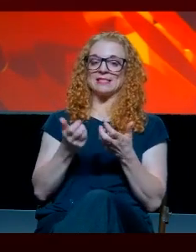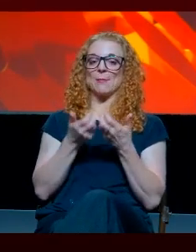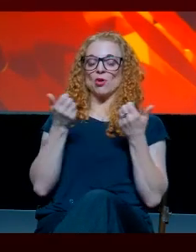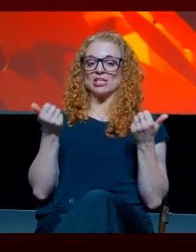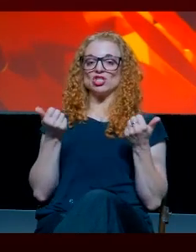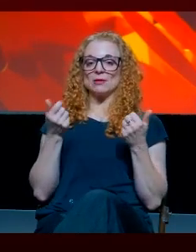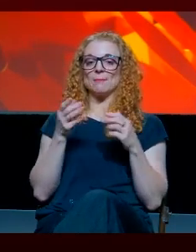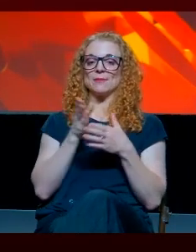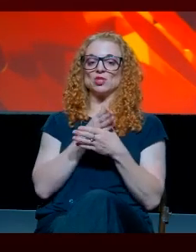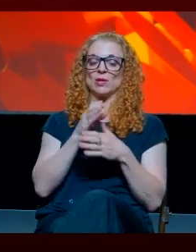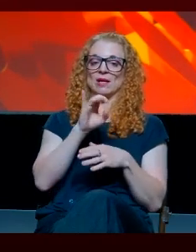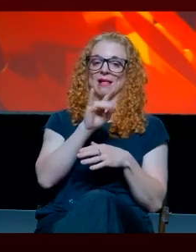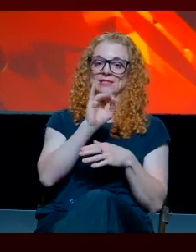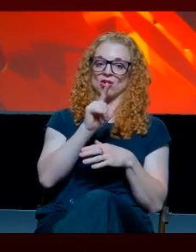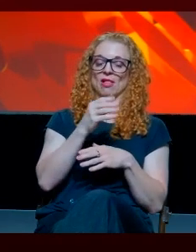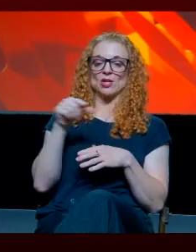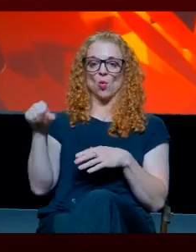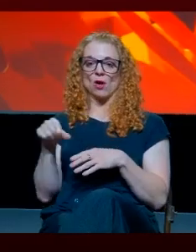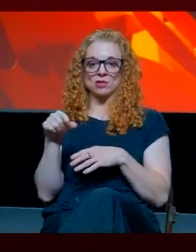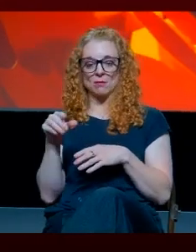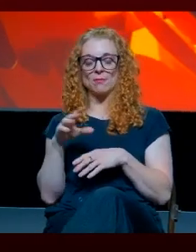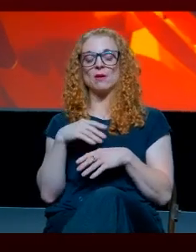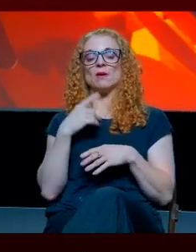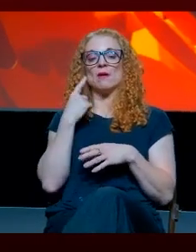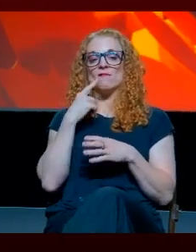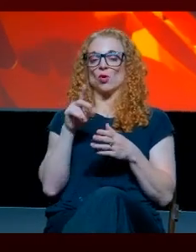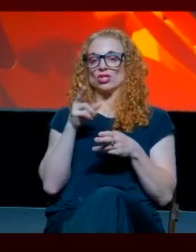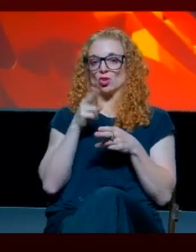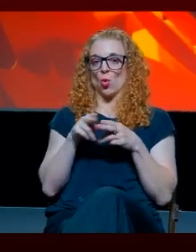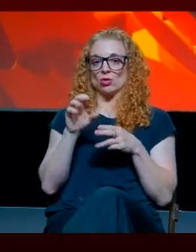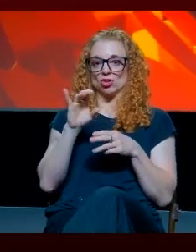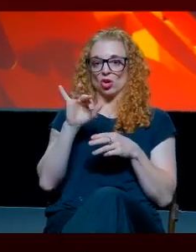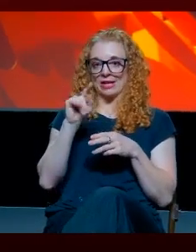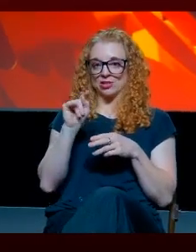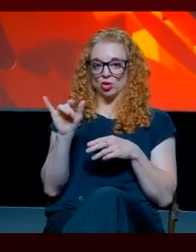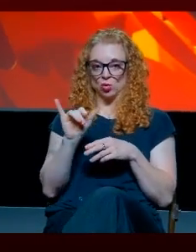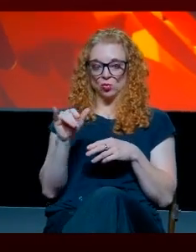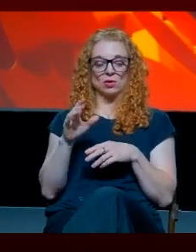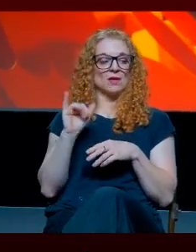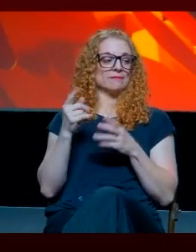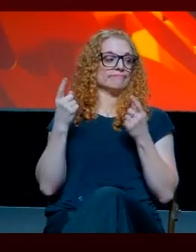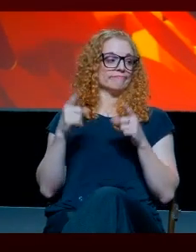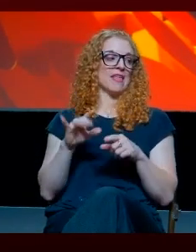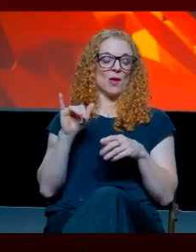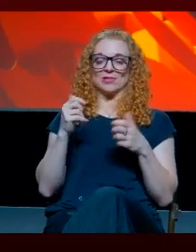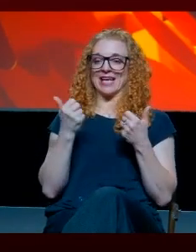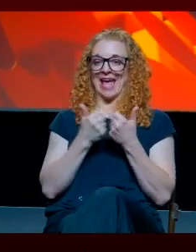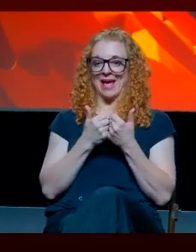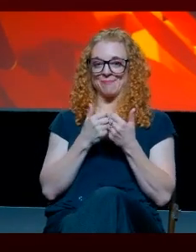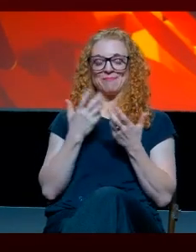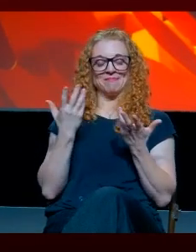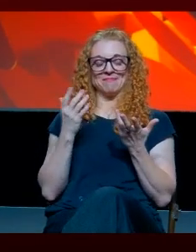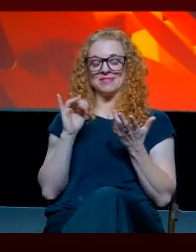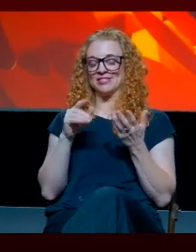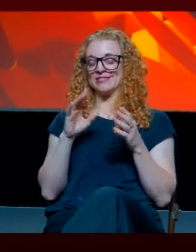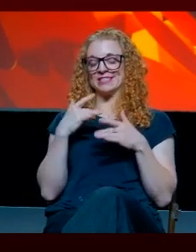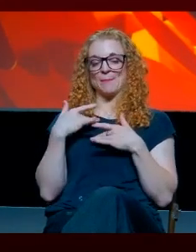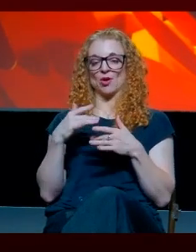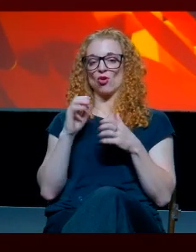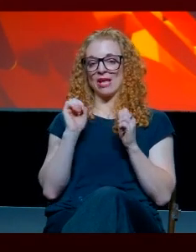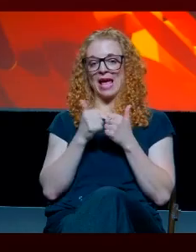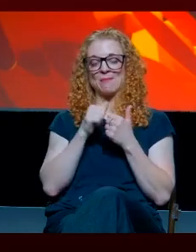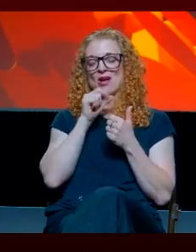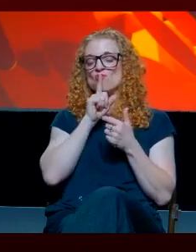separation between classical and quantum even for short circuits. It turned out this was a game. It's a typical game. It's not that